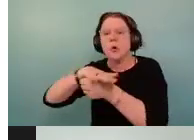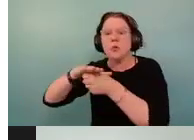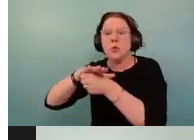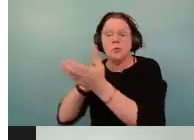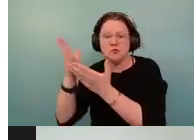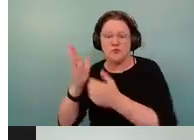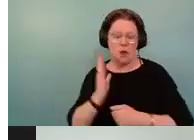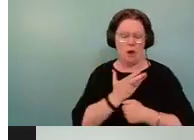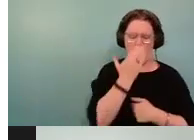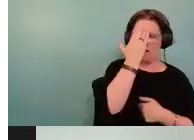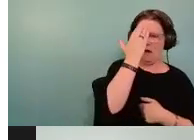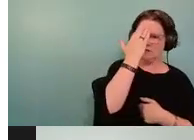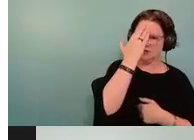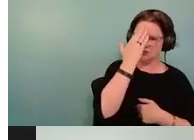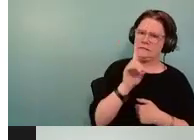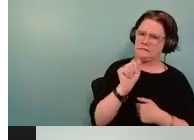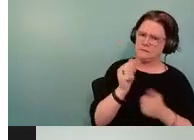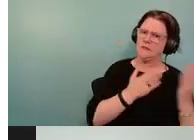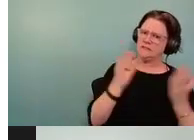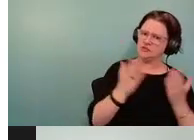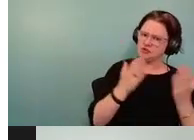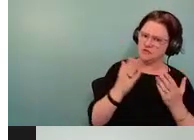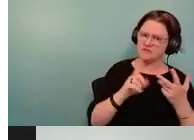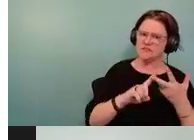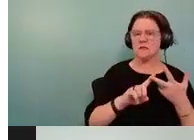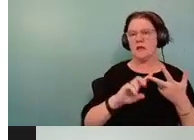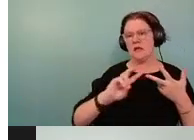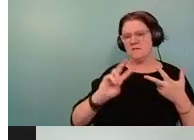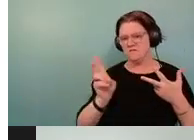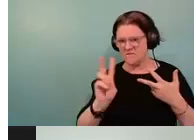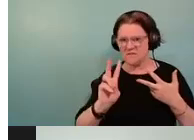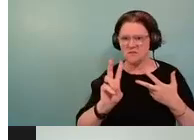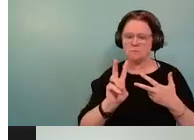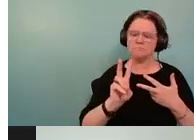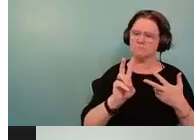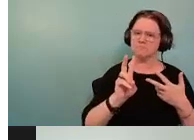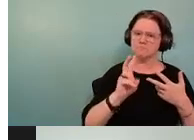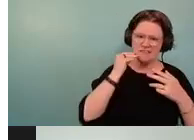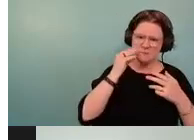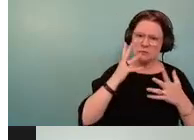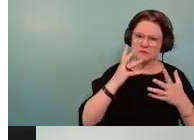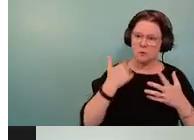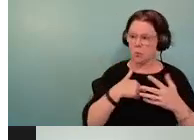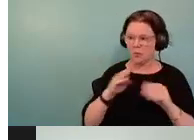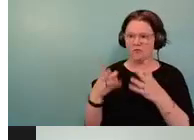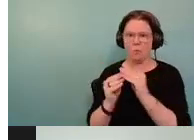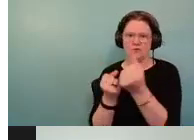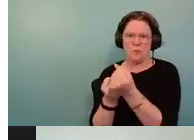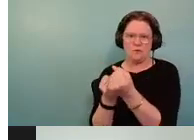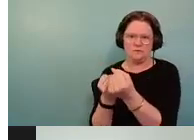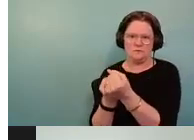and our knowledge of disability services and victimization, that the victim can be better supported,